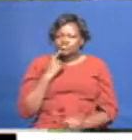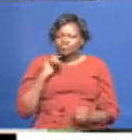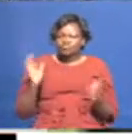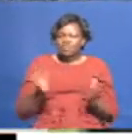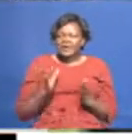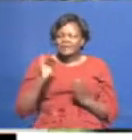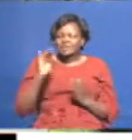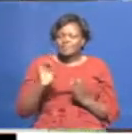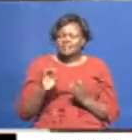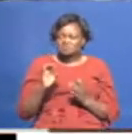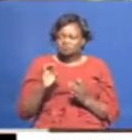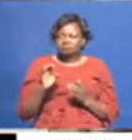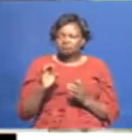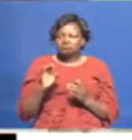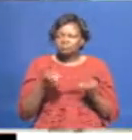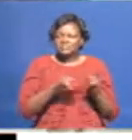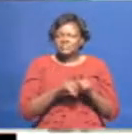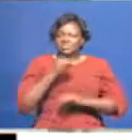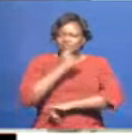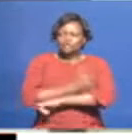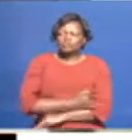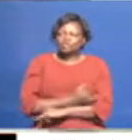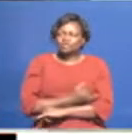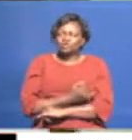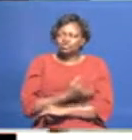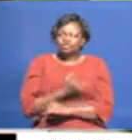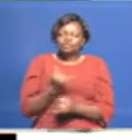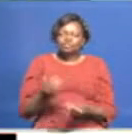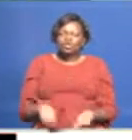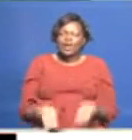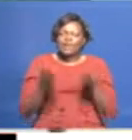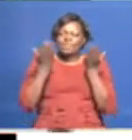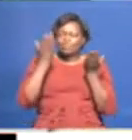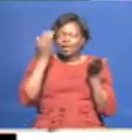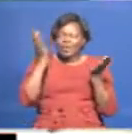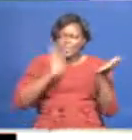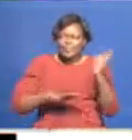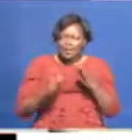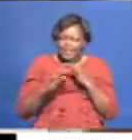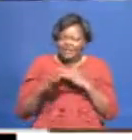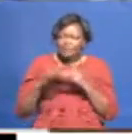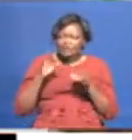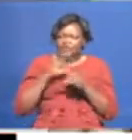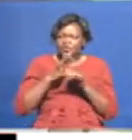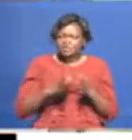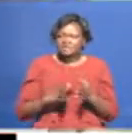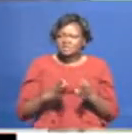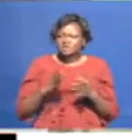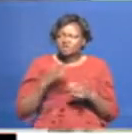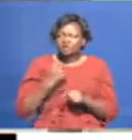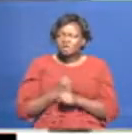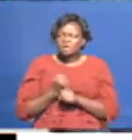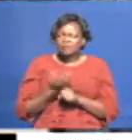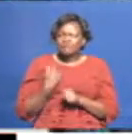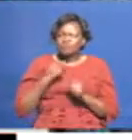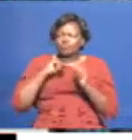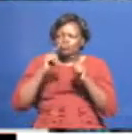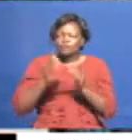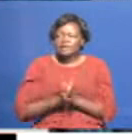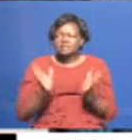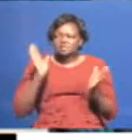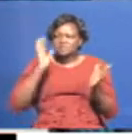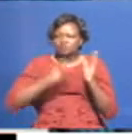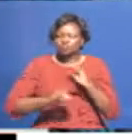IEBC as an institution to up their game so as to restore the voters' trust as we head to the next general elections.